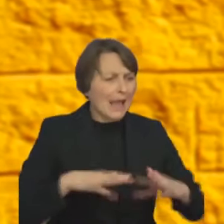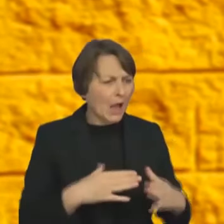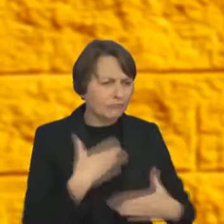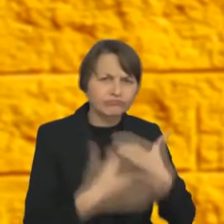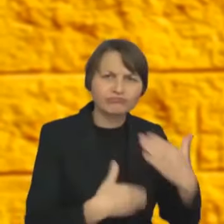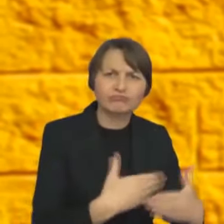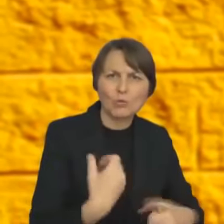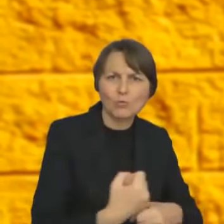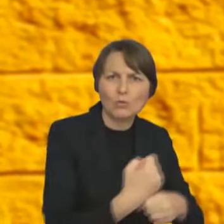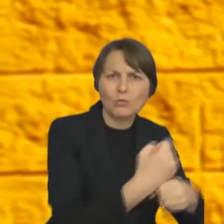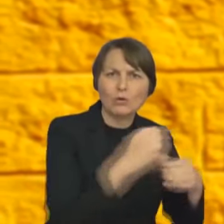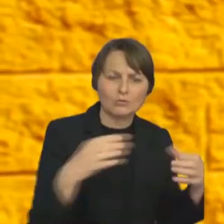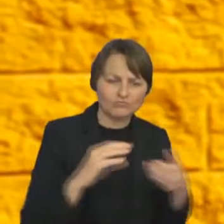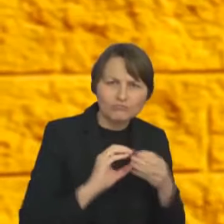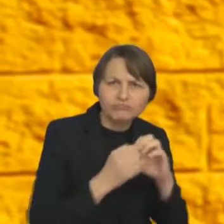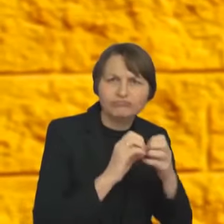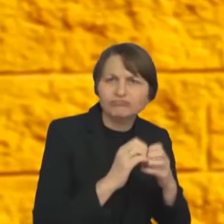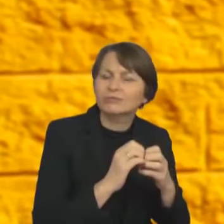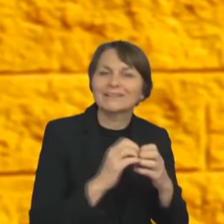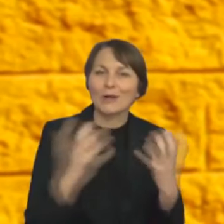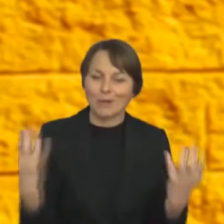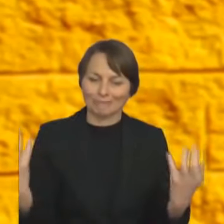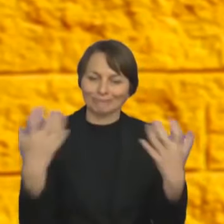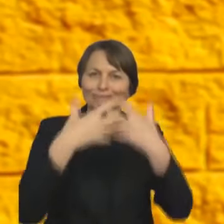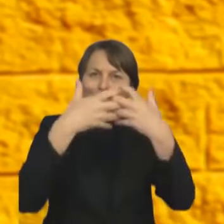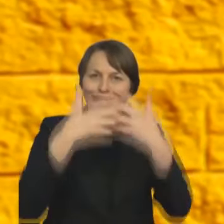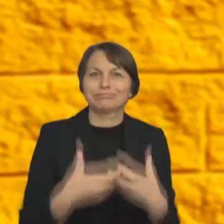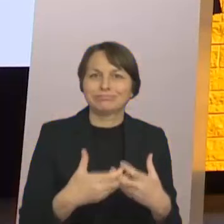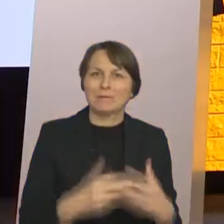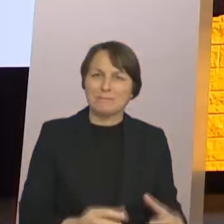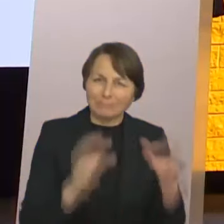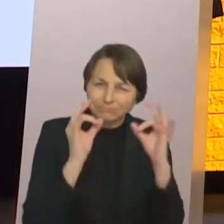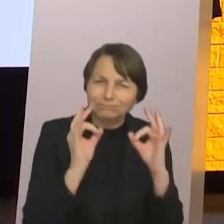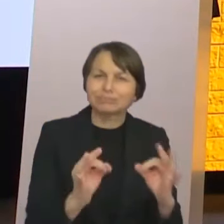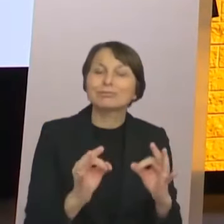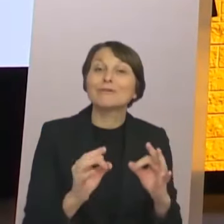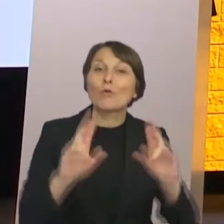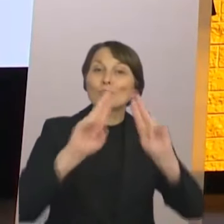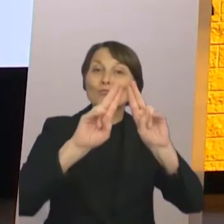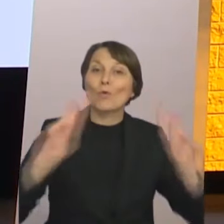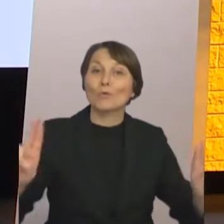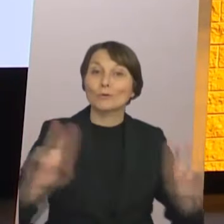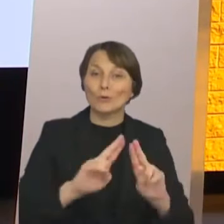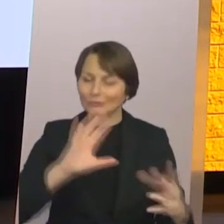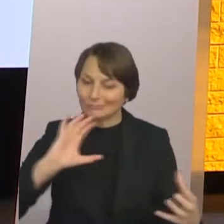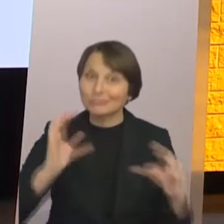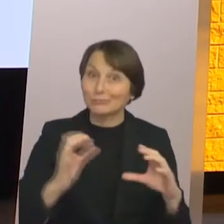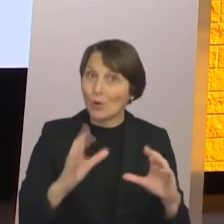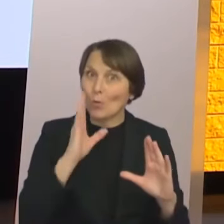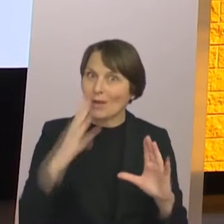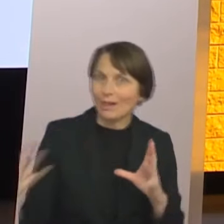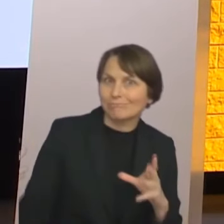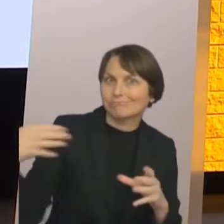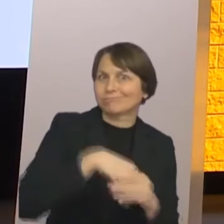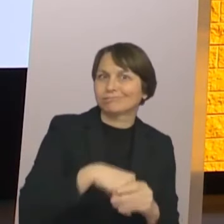now integrated it into Renaulution, and it's going to be one of the chapters of Renaulution. As I told you, we've revised